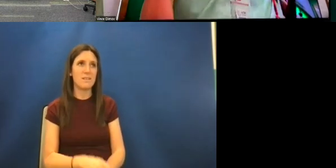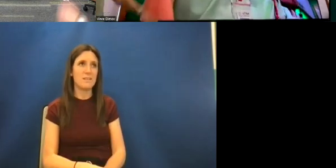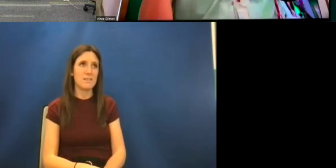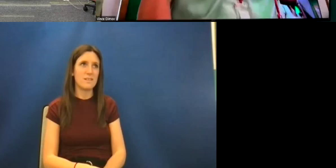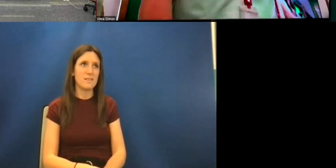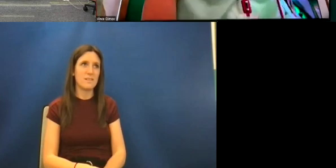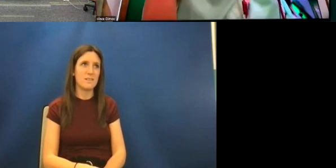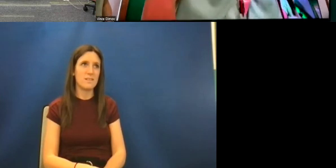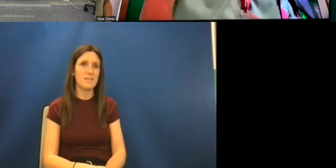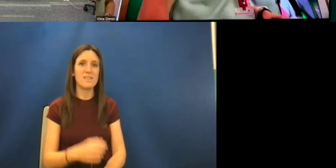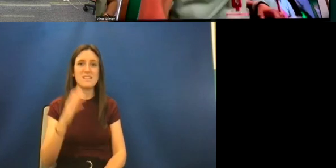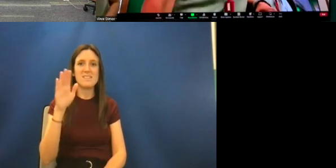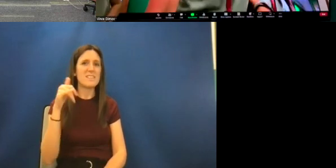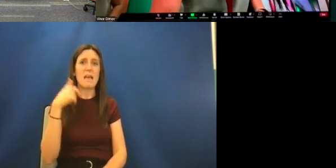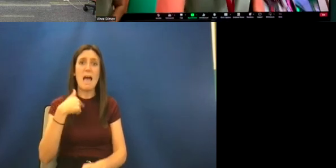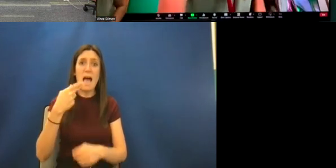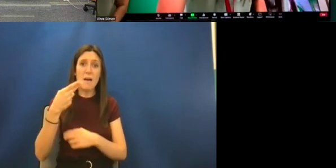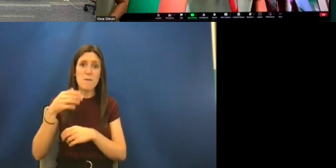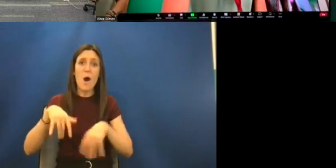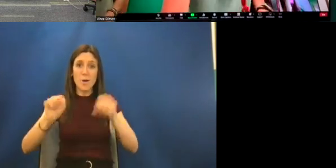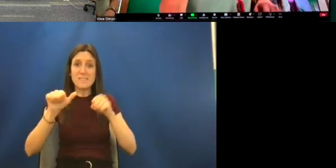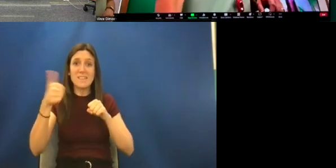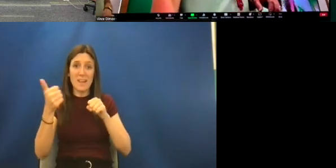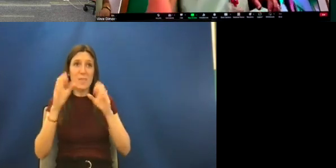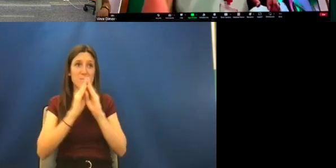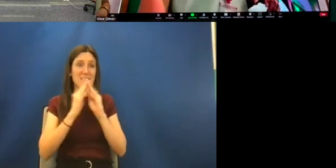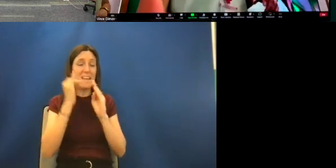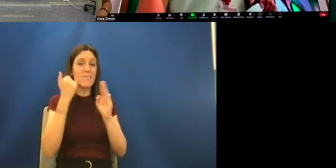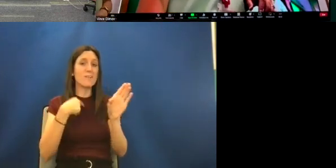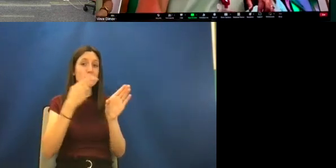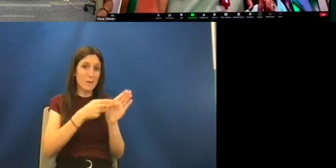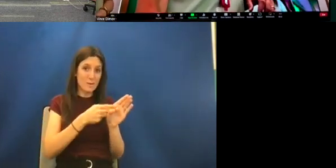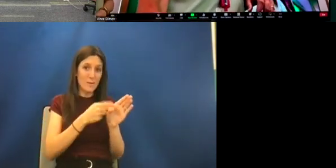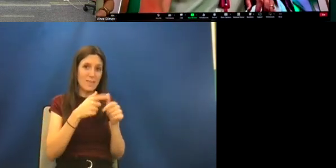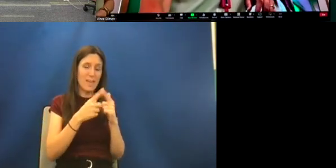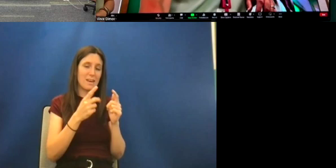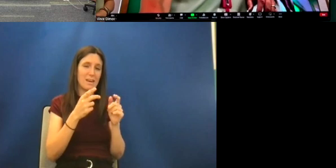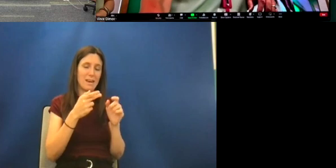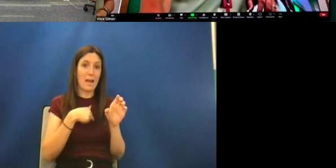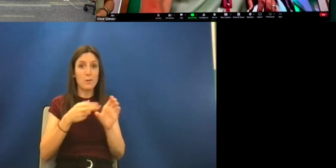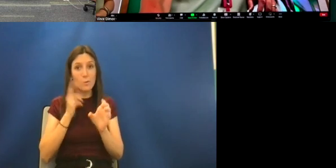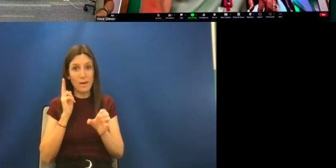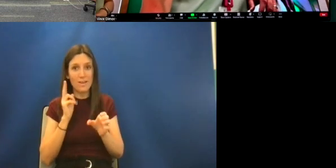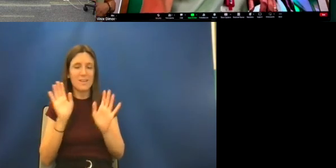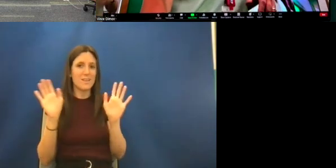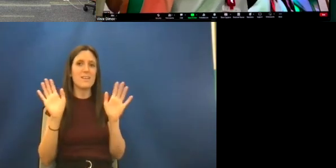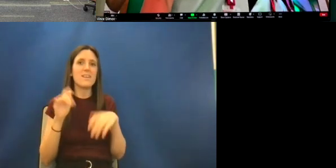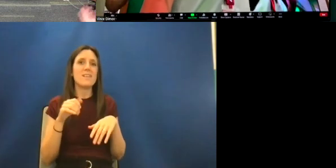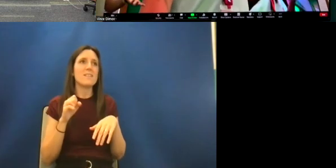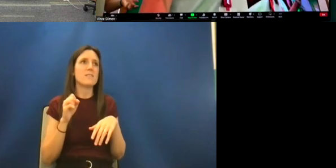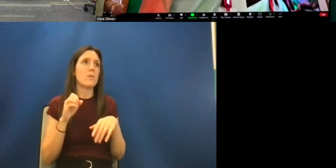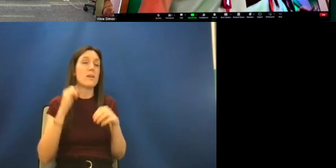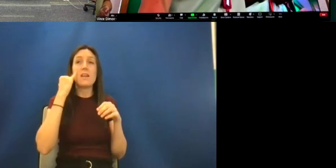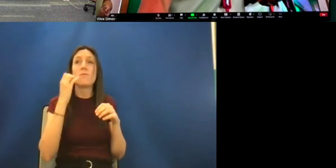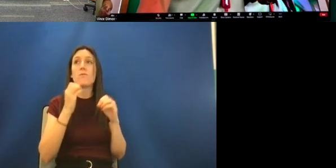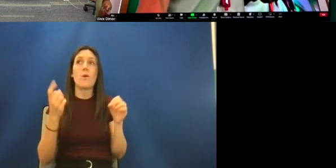the other Yeah. meeting, so if I join you, if I join you, we kill it. Here, I'll just show you, and it still works if nobody's